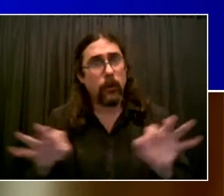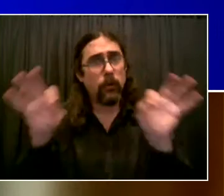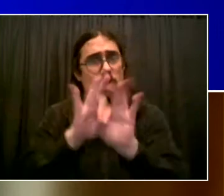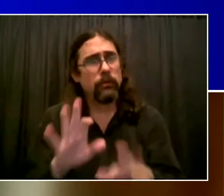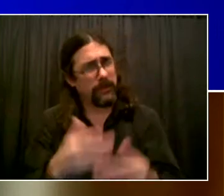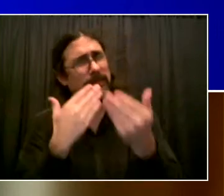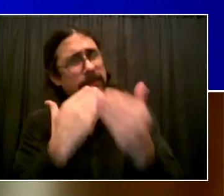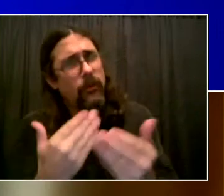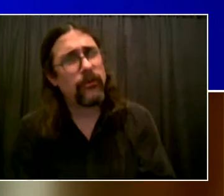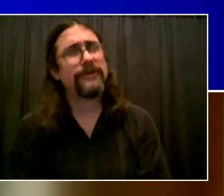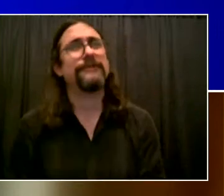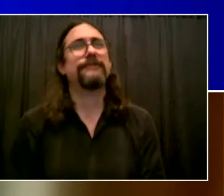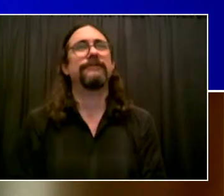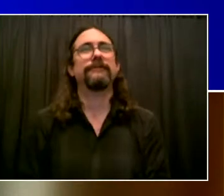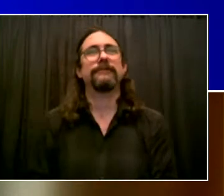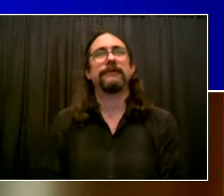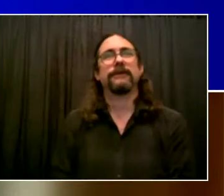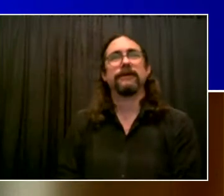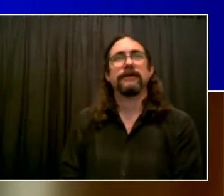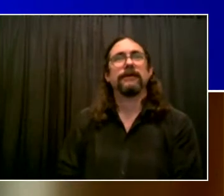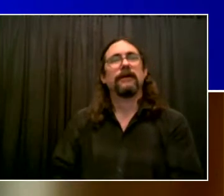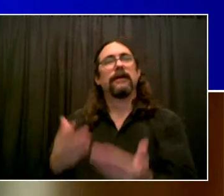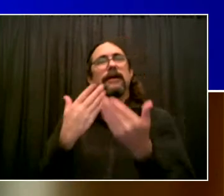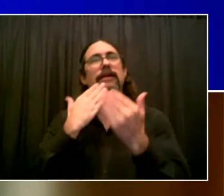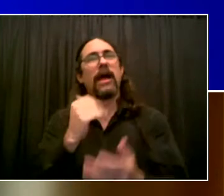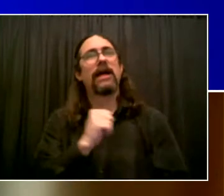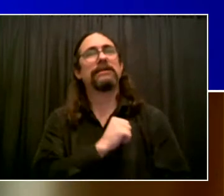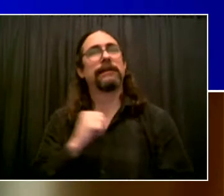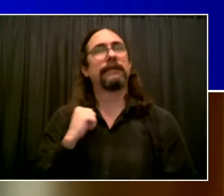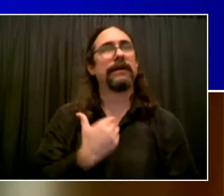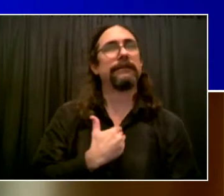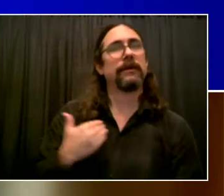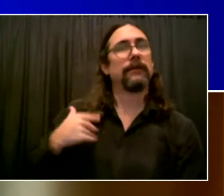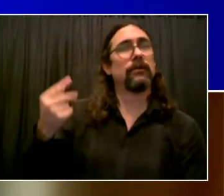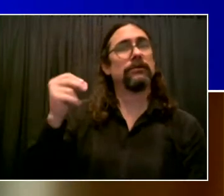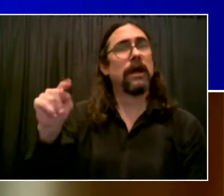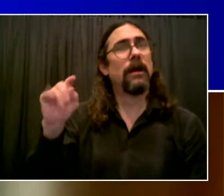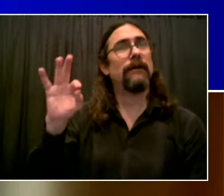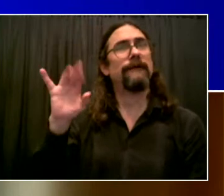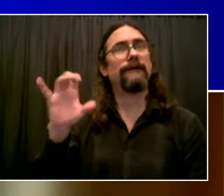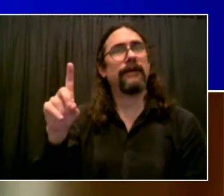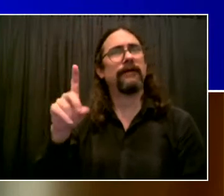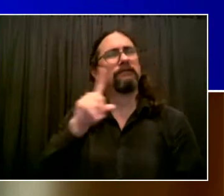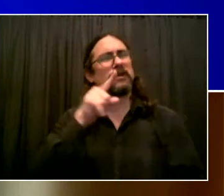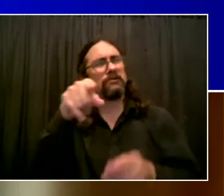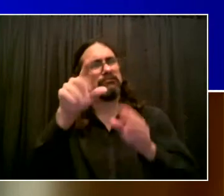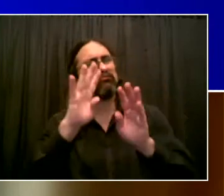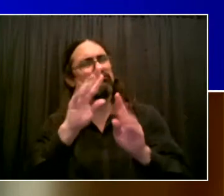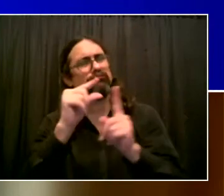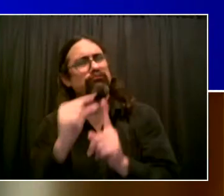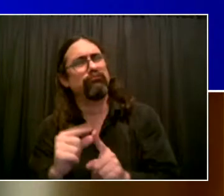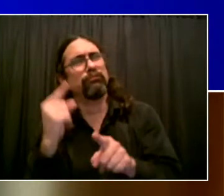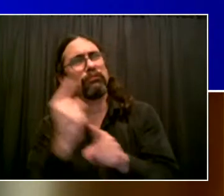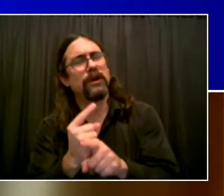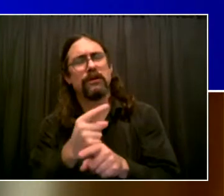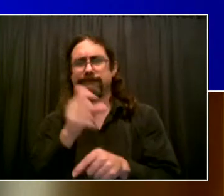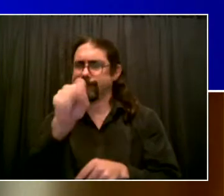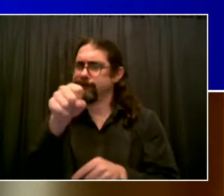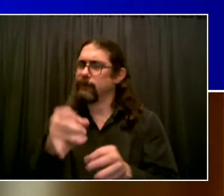step of the way, really pushing the effort to get people vaccinated. And you're right, we got to think about keeping everyone